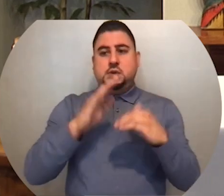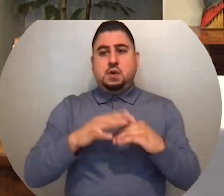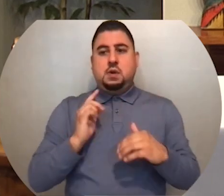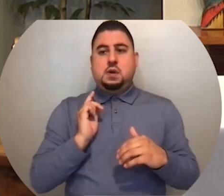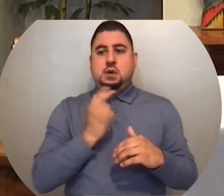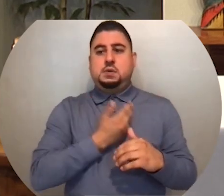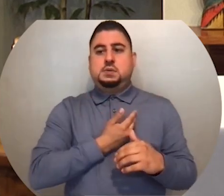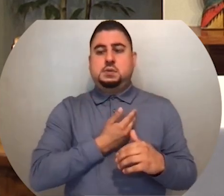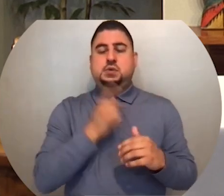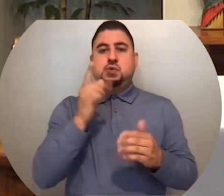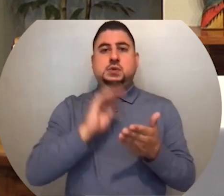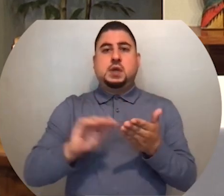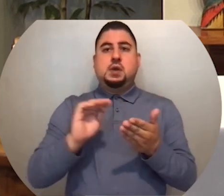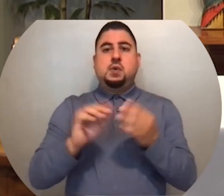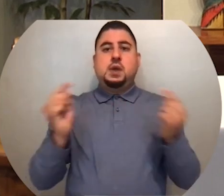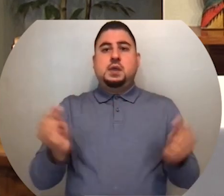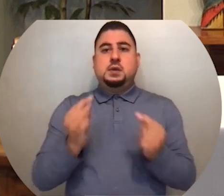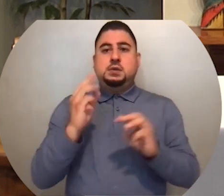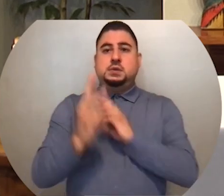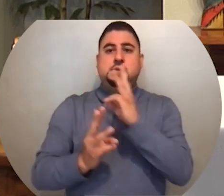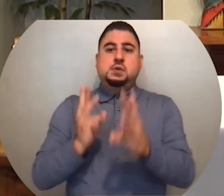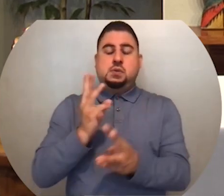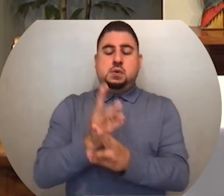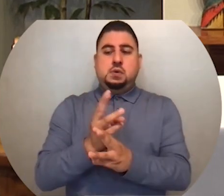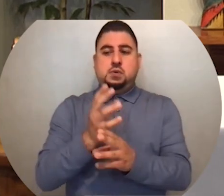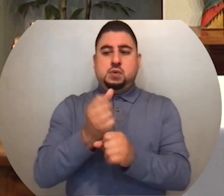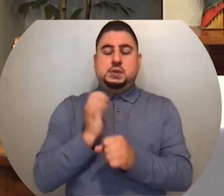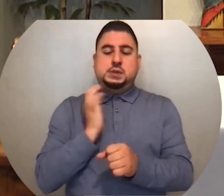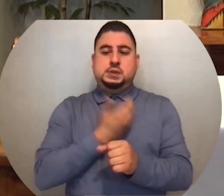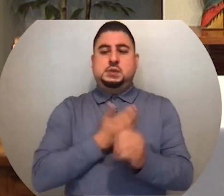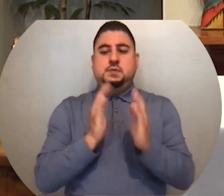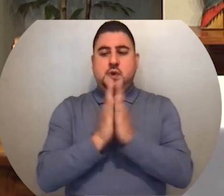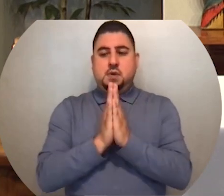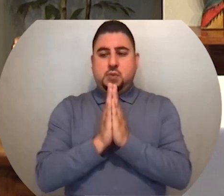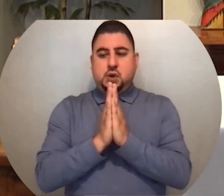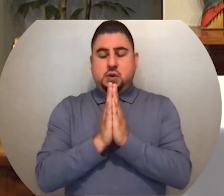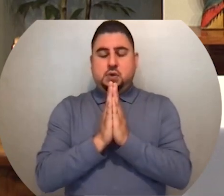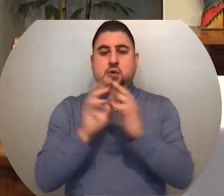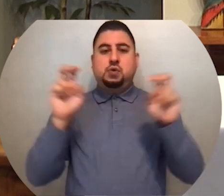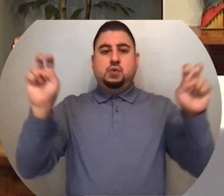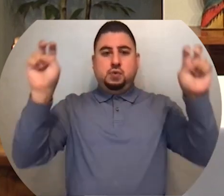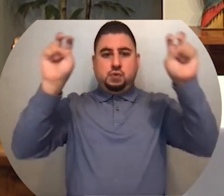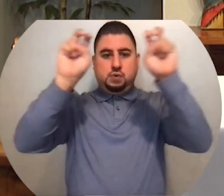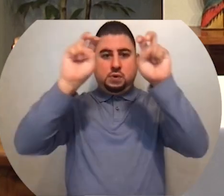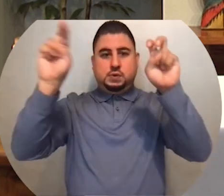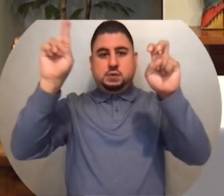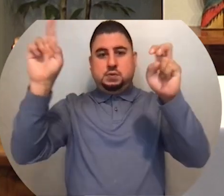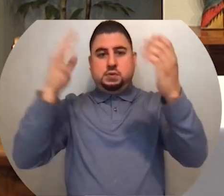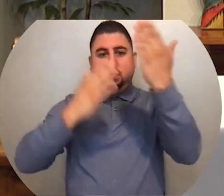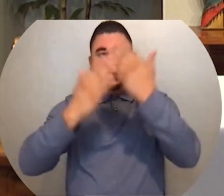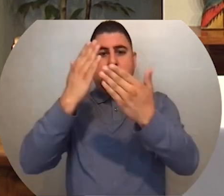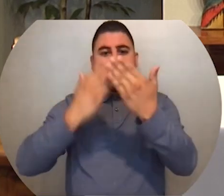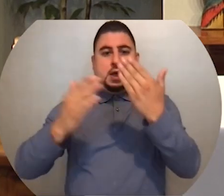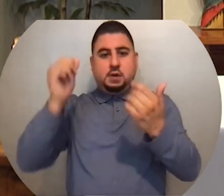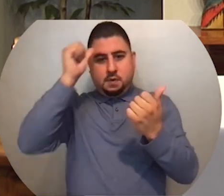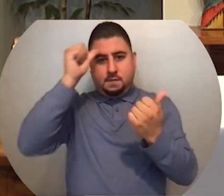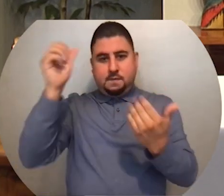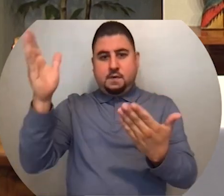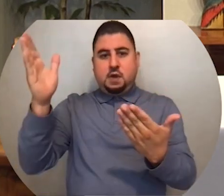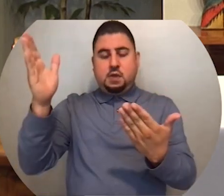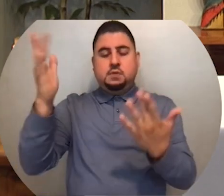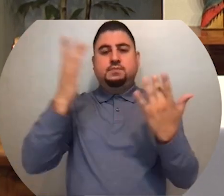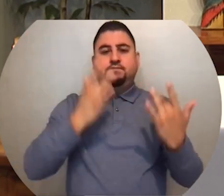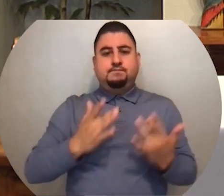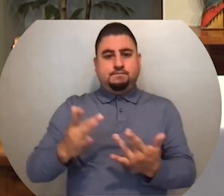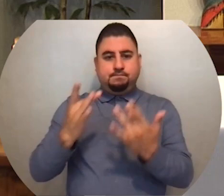have mercy on us. You take away the sins of the world, receive our prayer. You are seated at the right